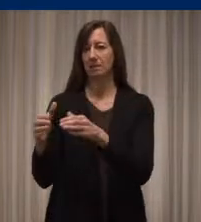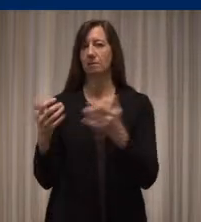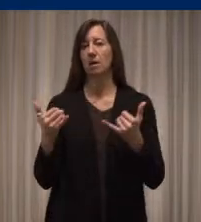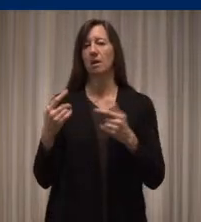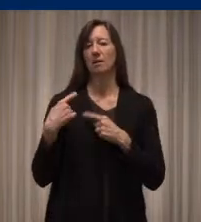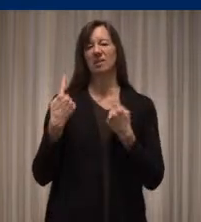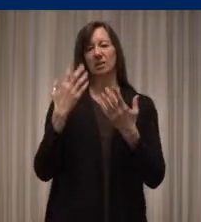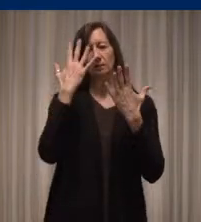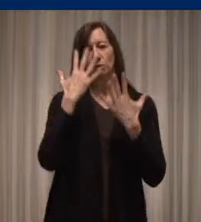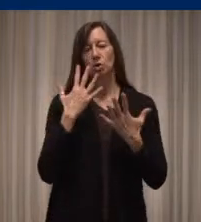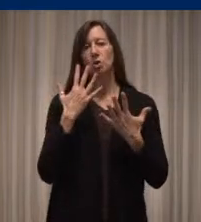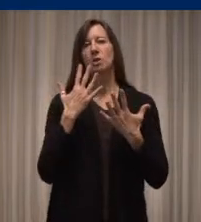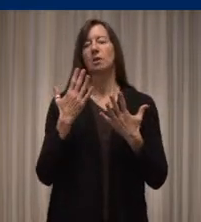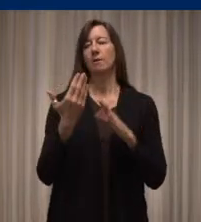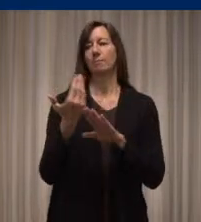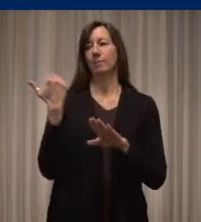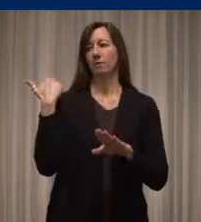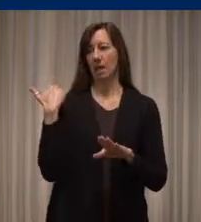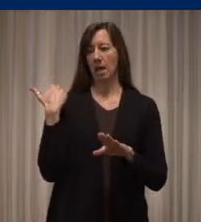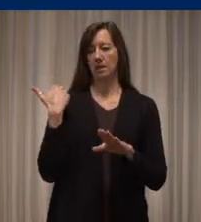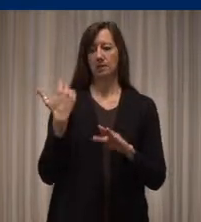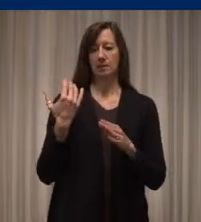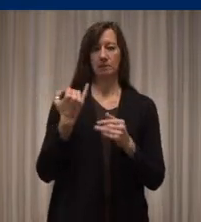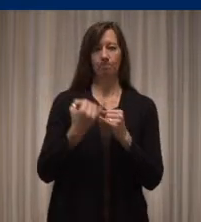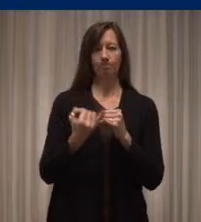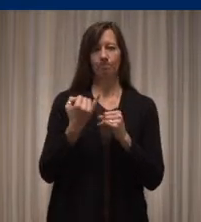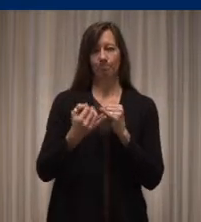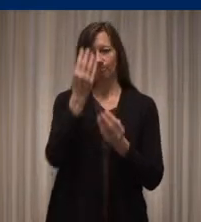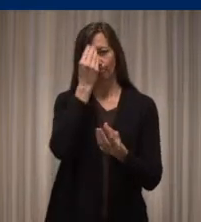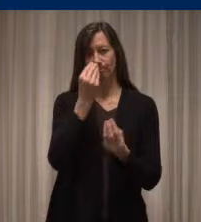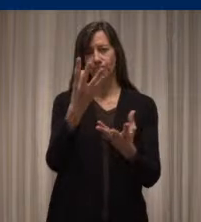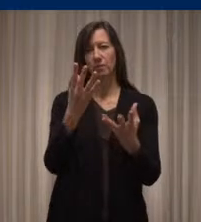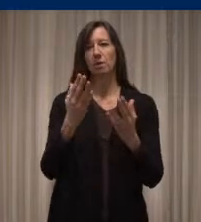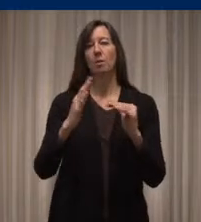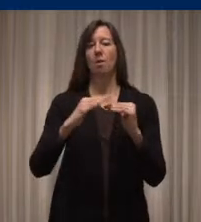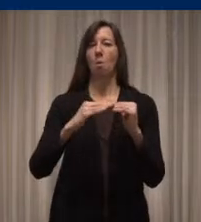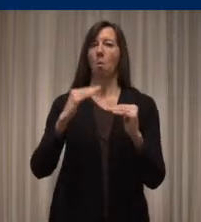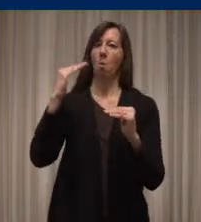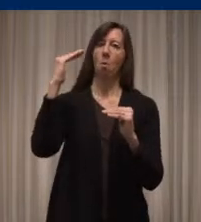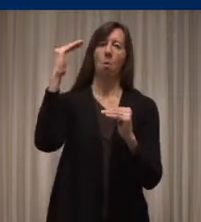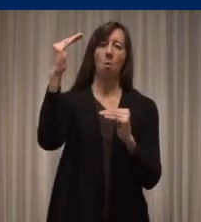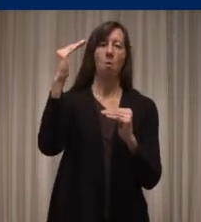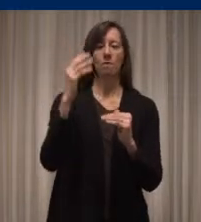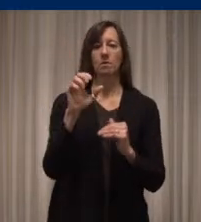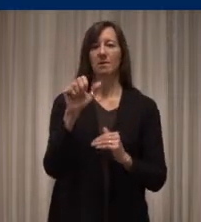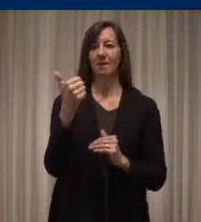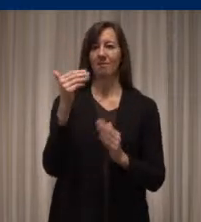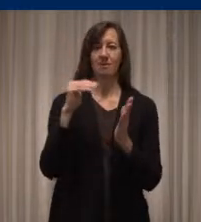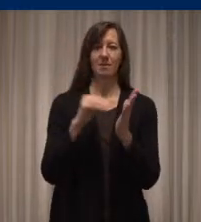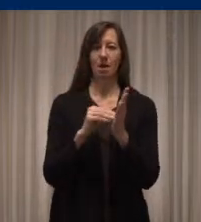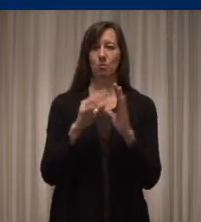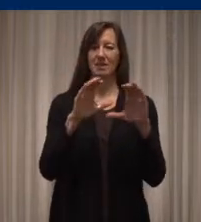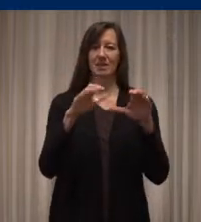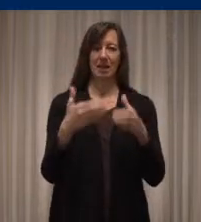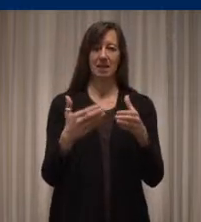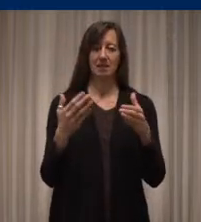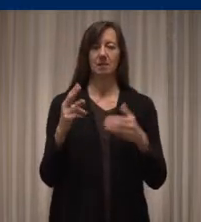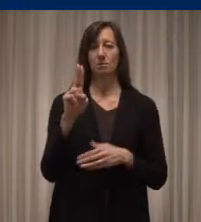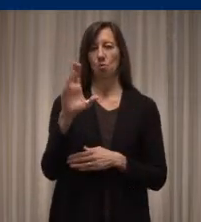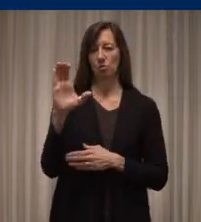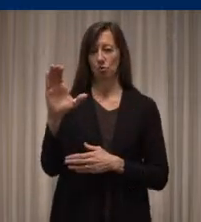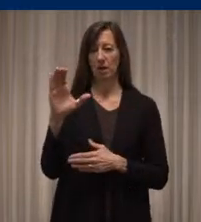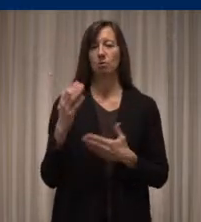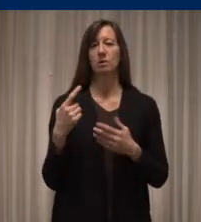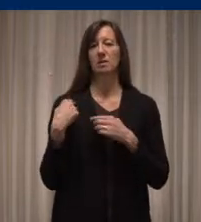and today, we did cross that threshold of now having over 10,000 total cases in the county since the beginning